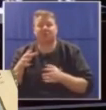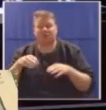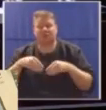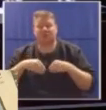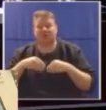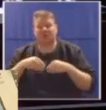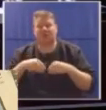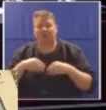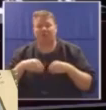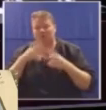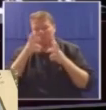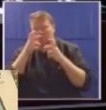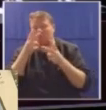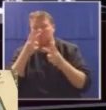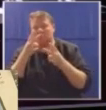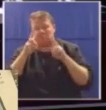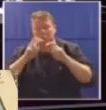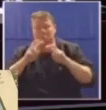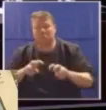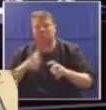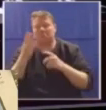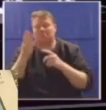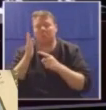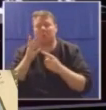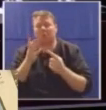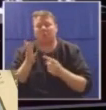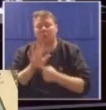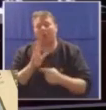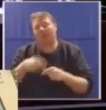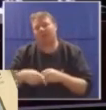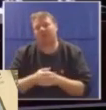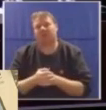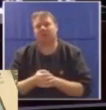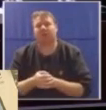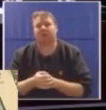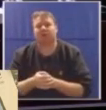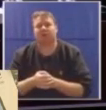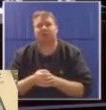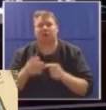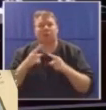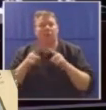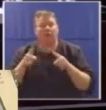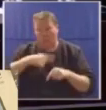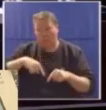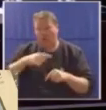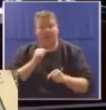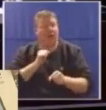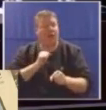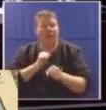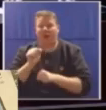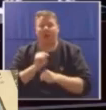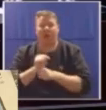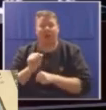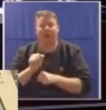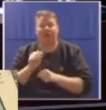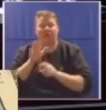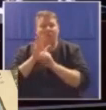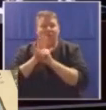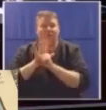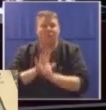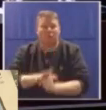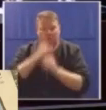apart from that, we have never been compelled to take the decisions that we